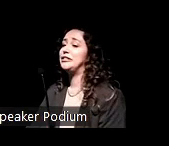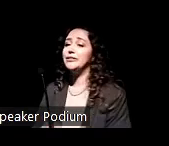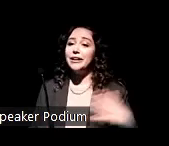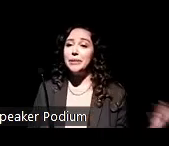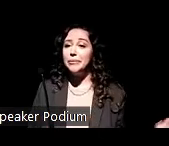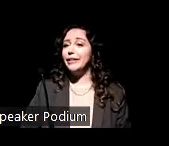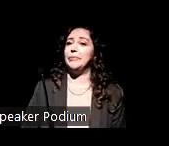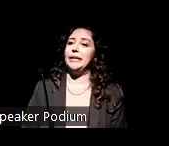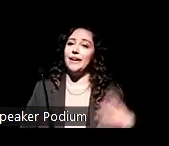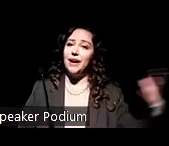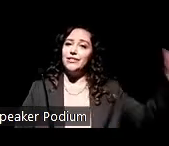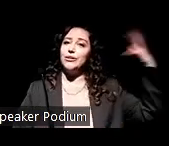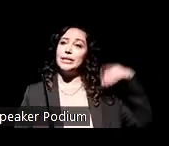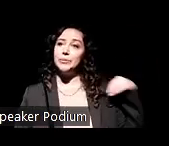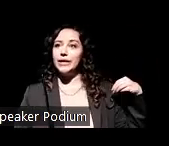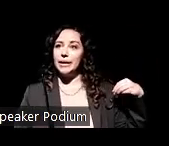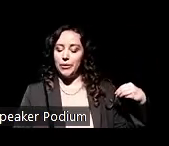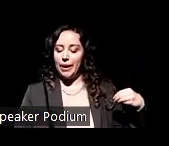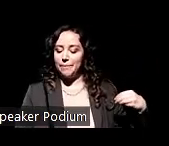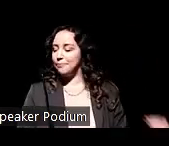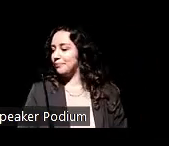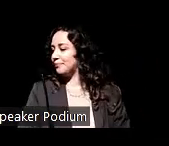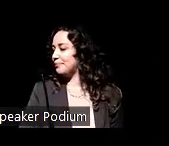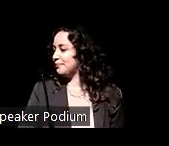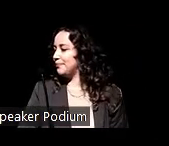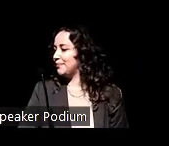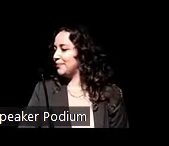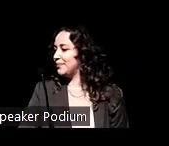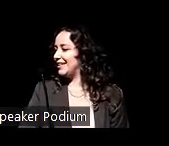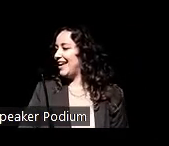these materials that are maybe near me and I don't have to transport them all the way.